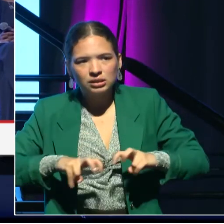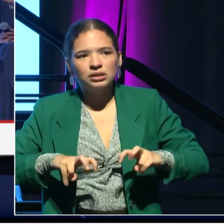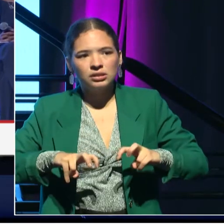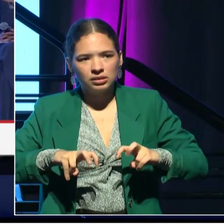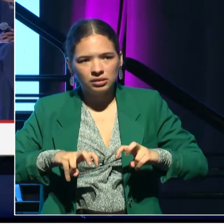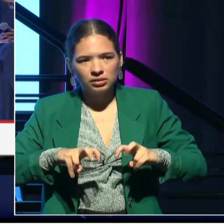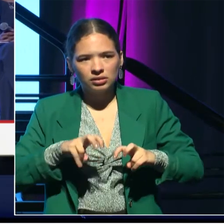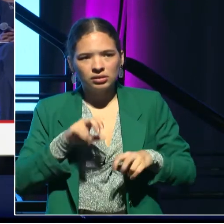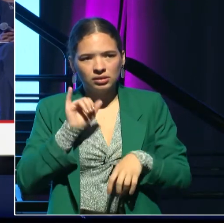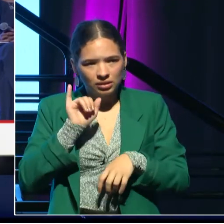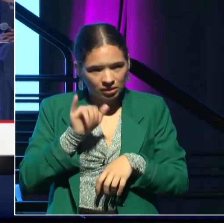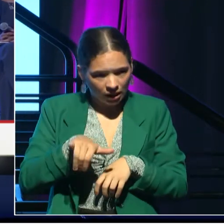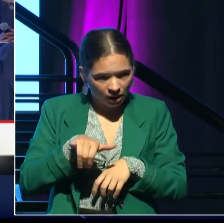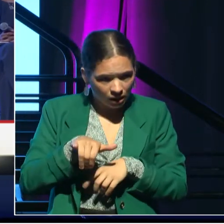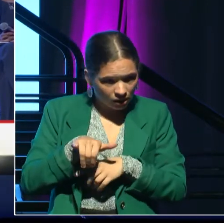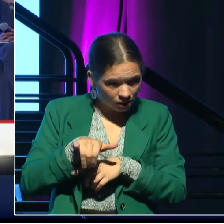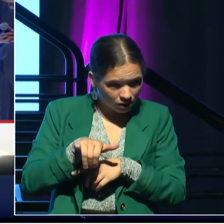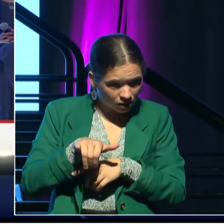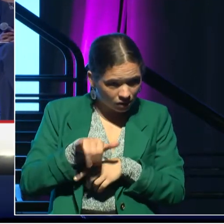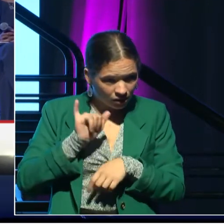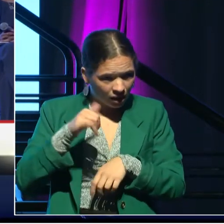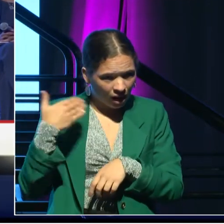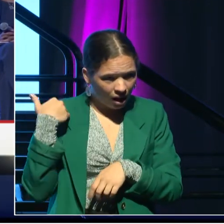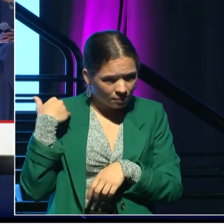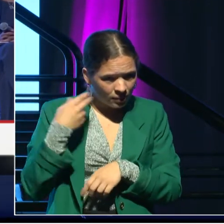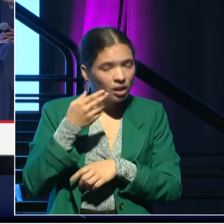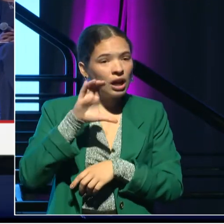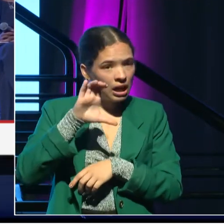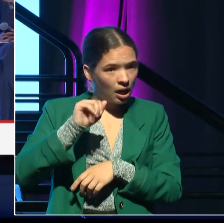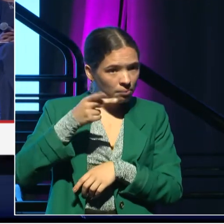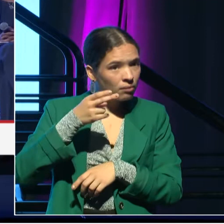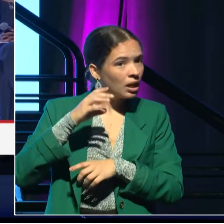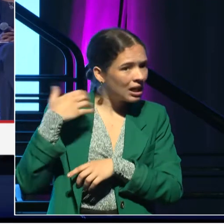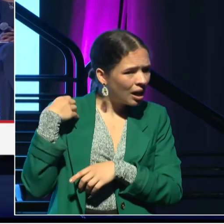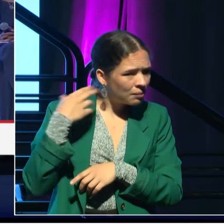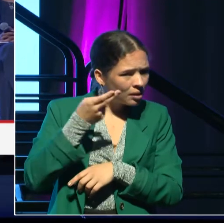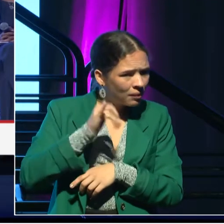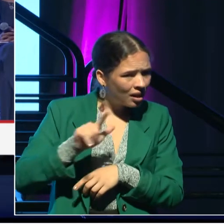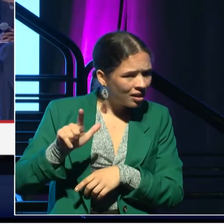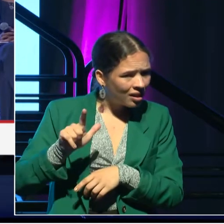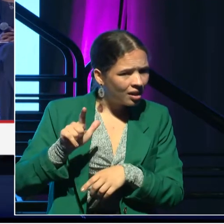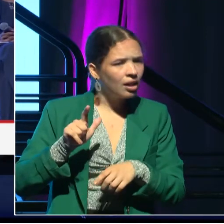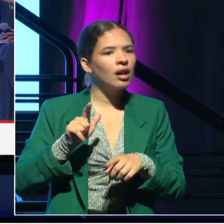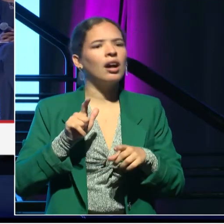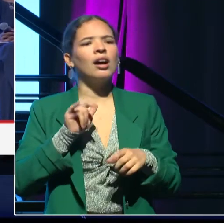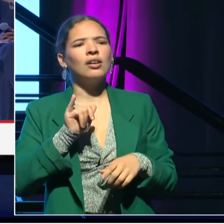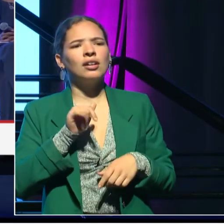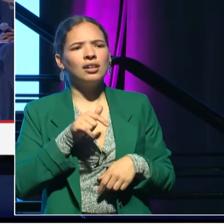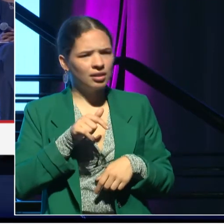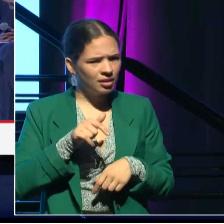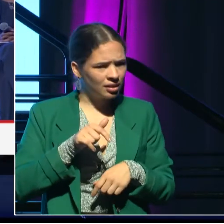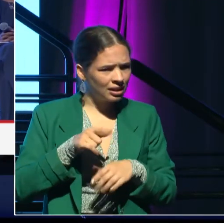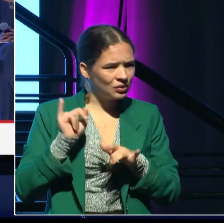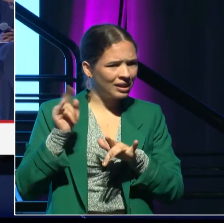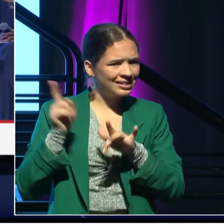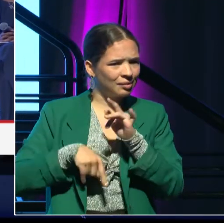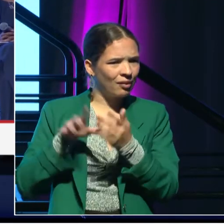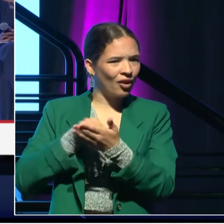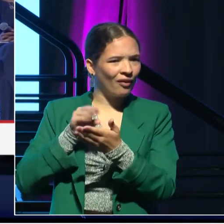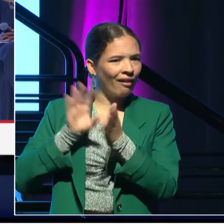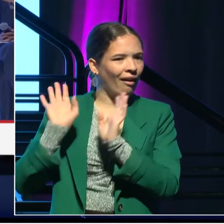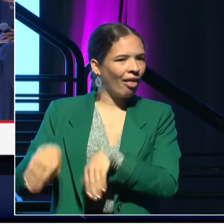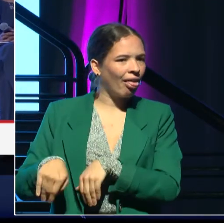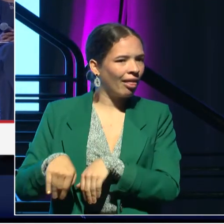Capitol Hill. So many of my colleagues have their favorite solution that they skip over the part of learning about the